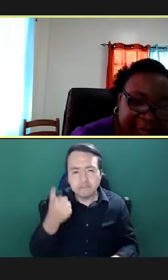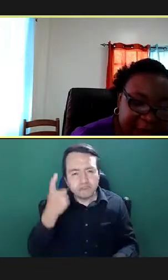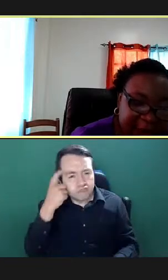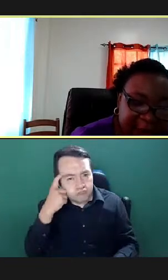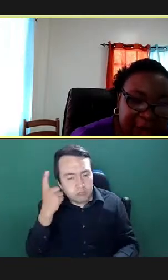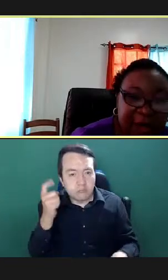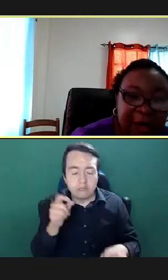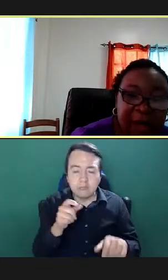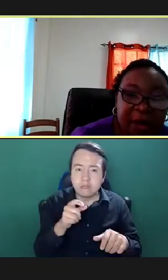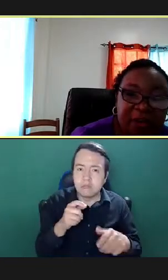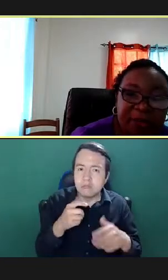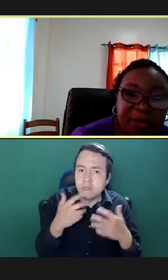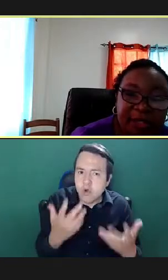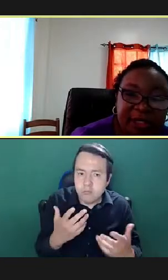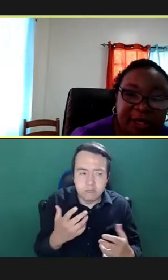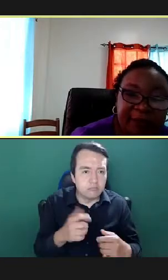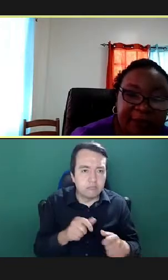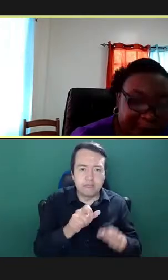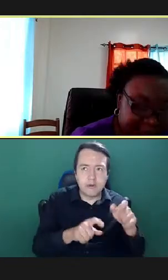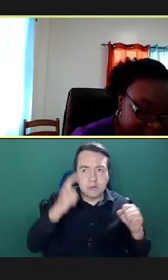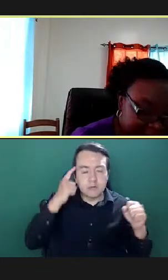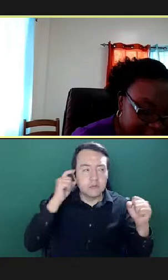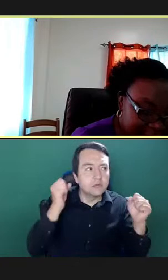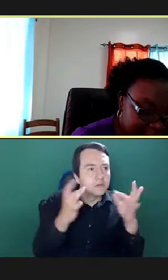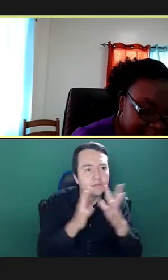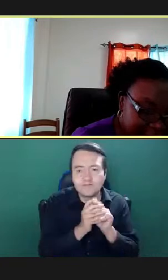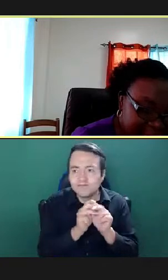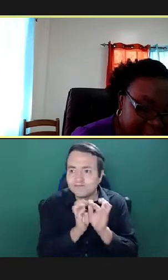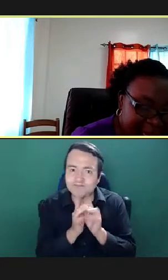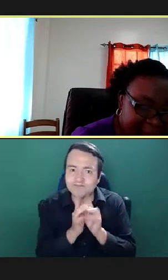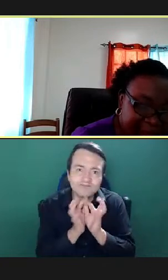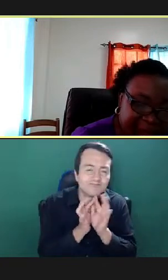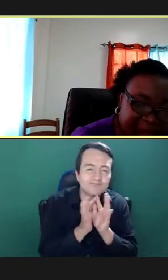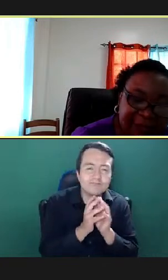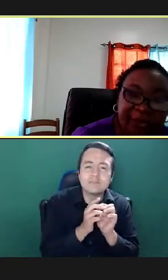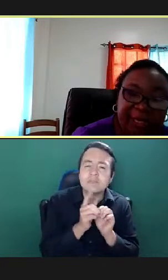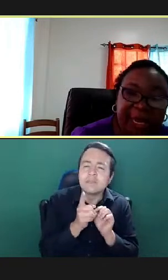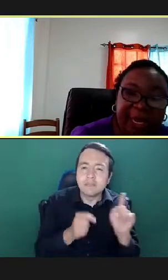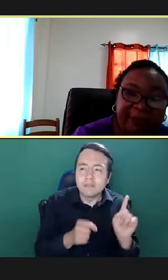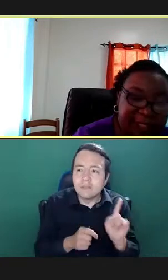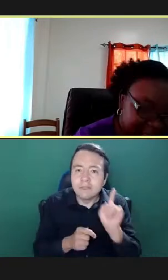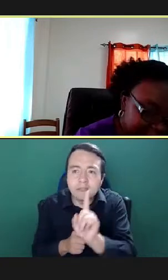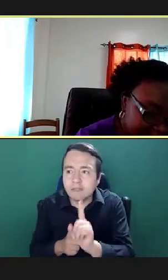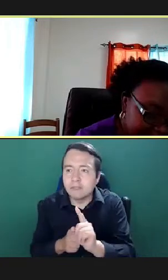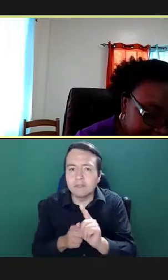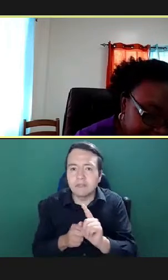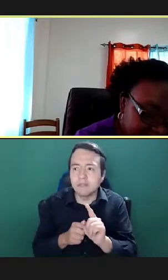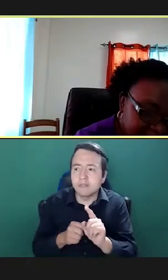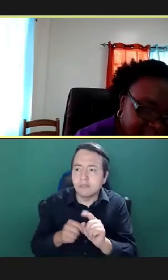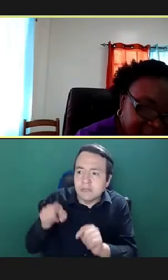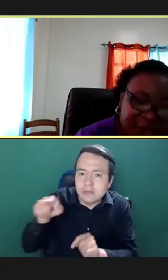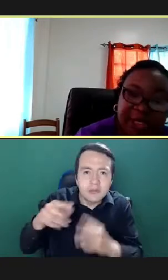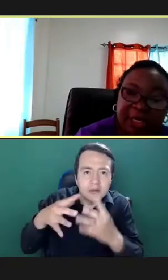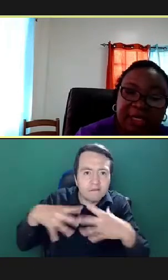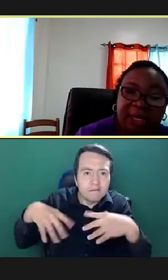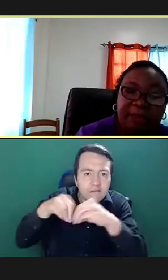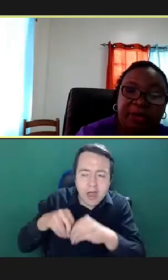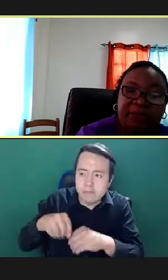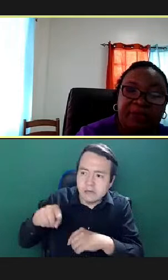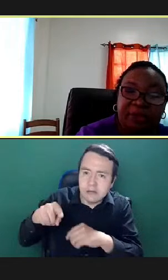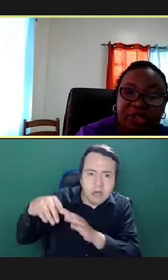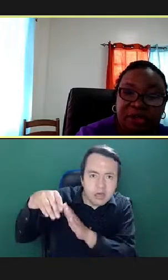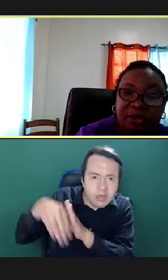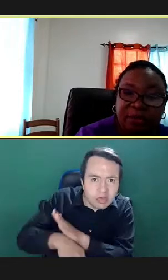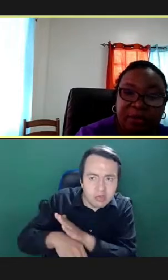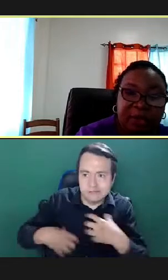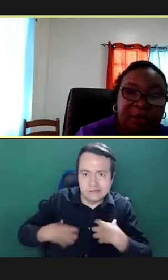taking care of personal and family needs, adapting to different lifestyle, and uncertainty about